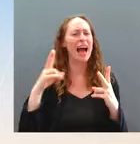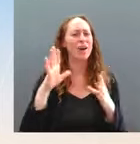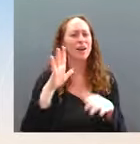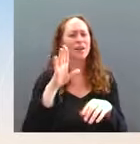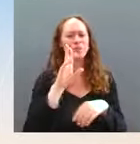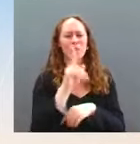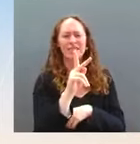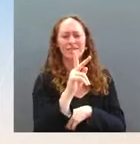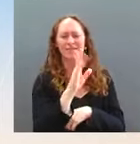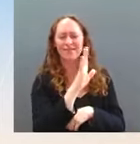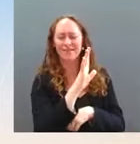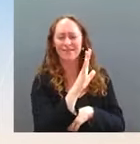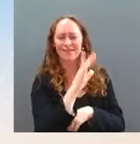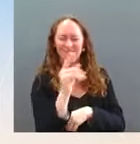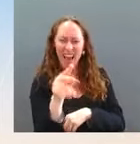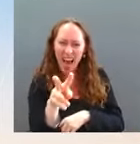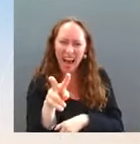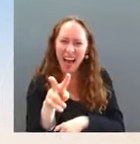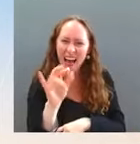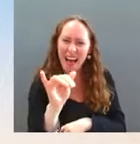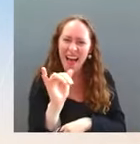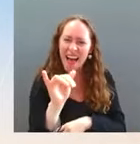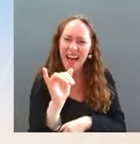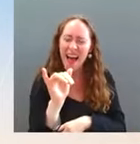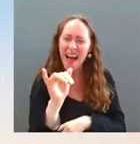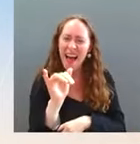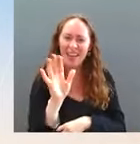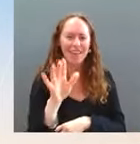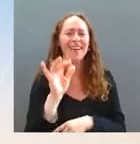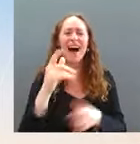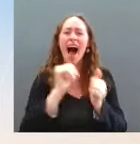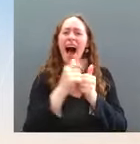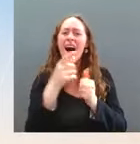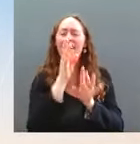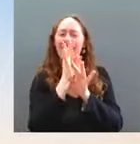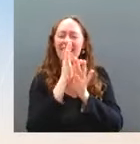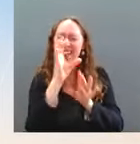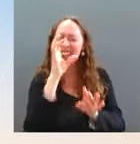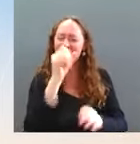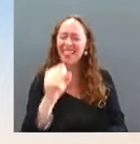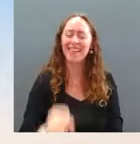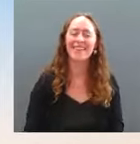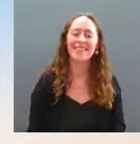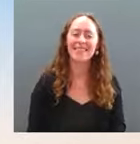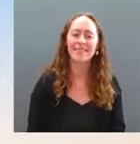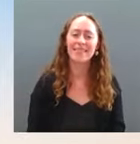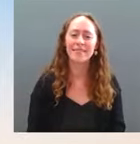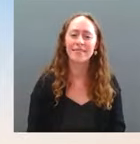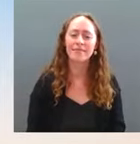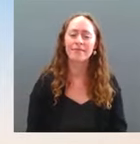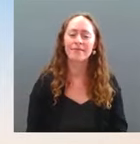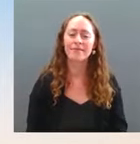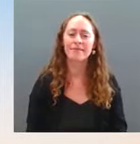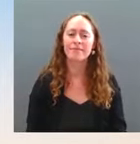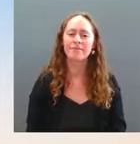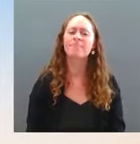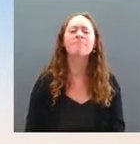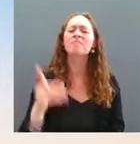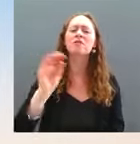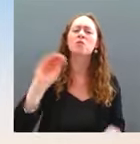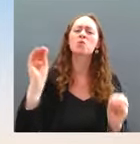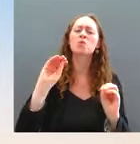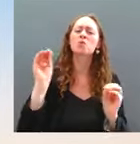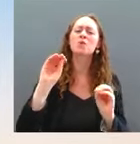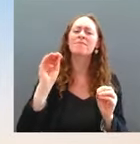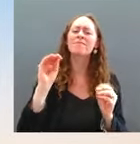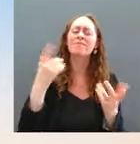is simply a reflection of my appreciation for the incredible people on my team that I get to work with every day. I've shadowed them out in the